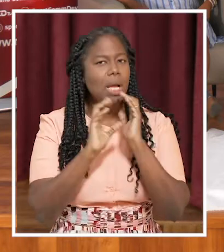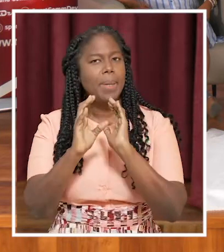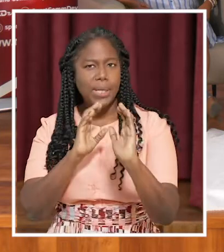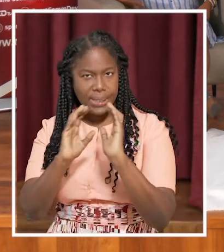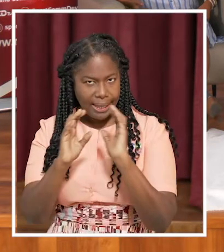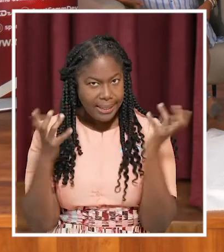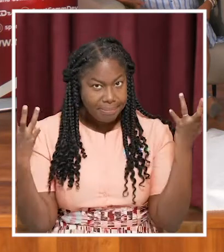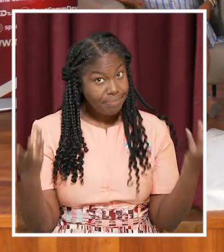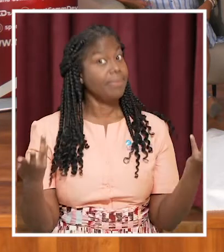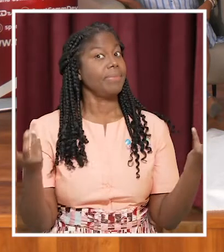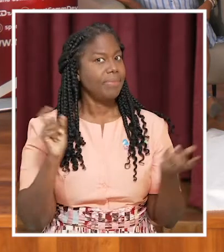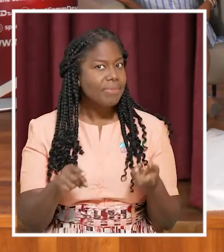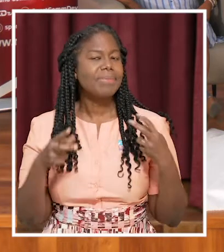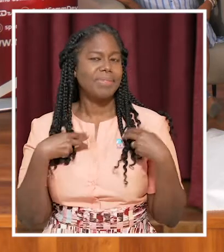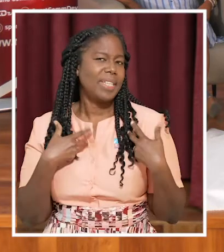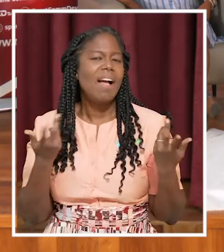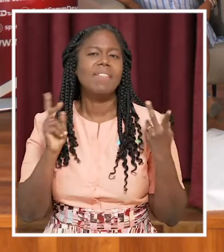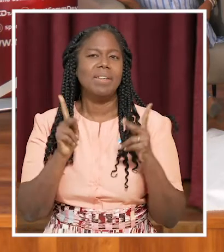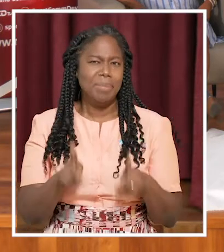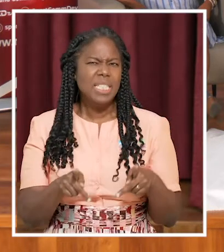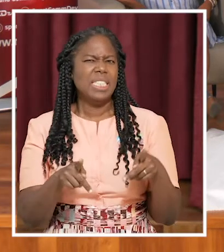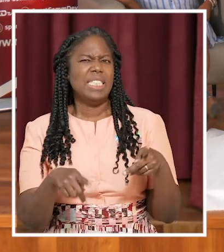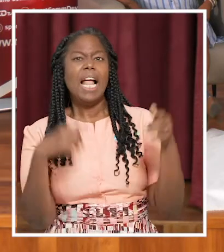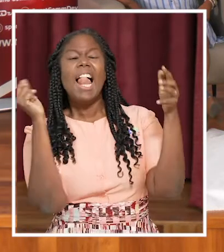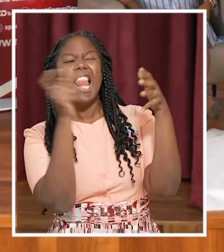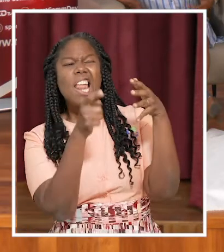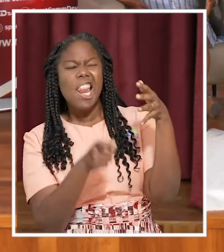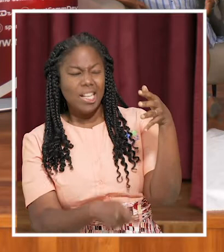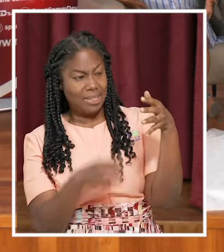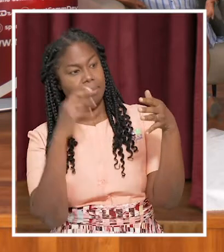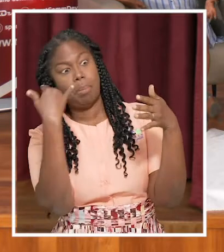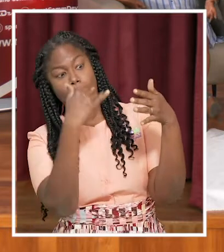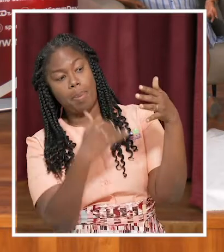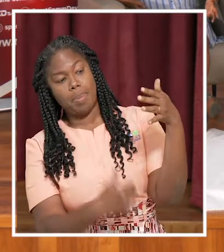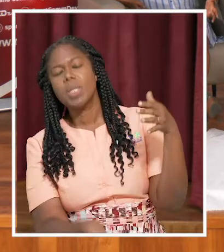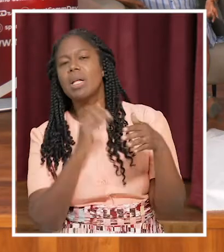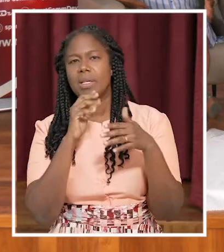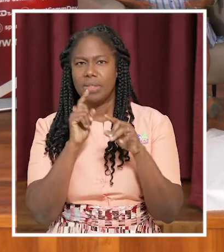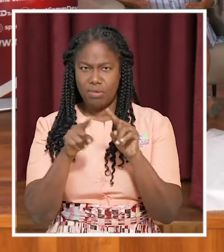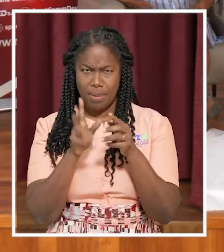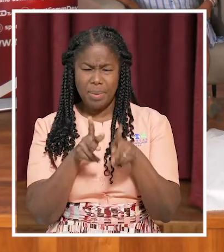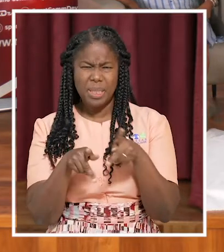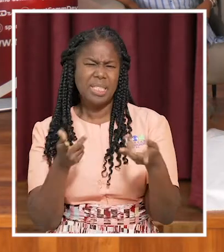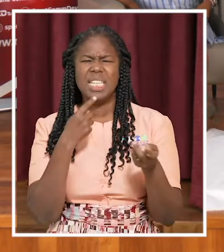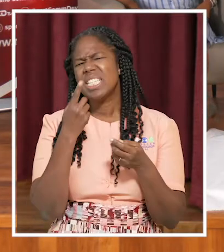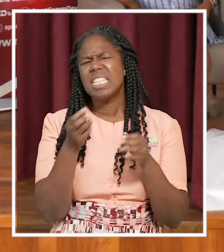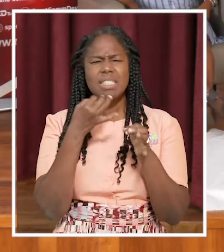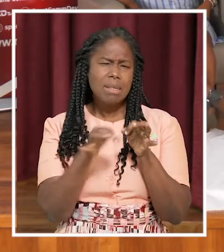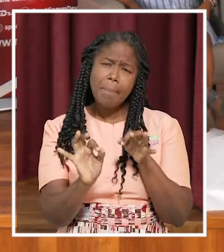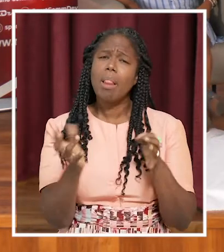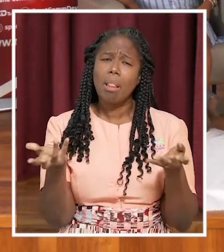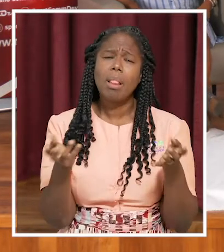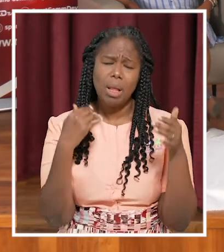you should have a resource list of persons. And resource doesn't mean a big word, but a simple list of persons of who